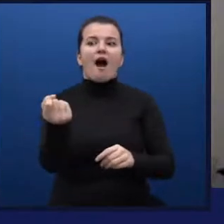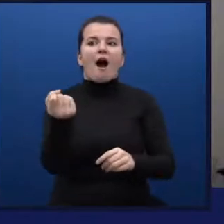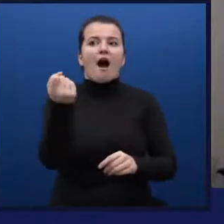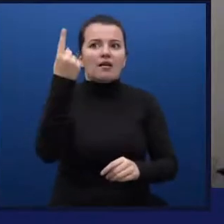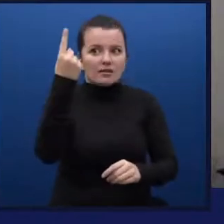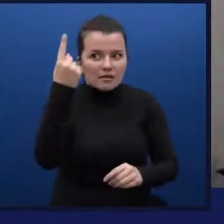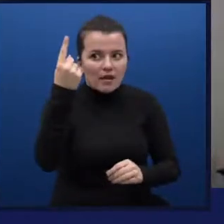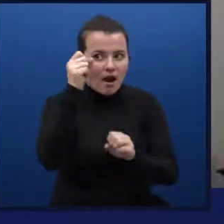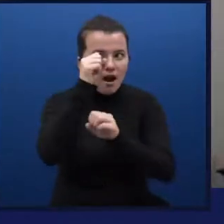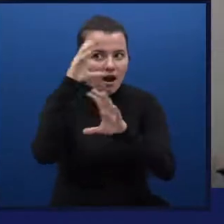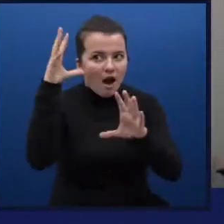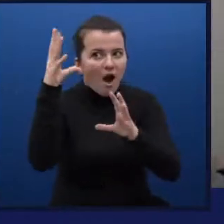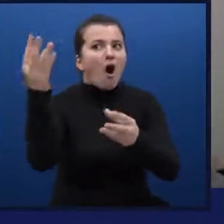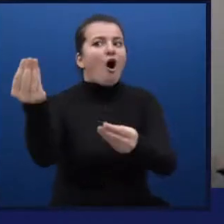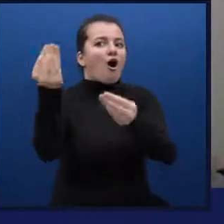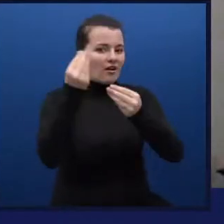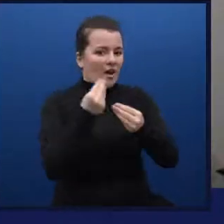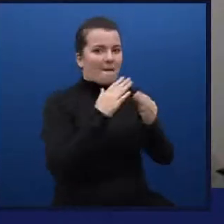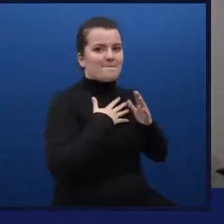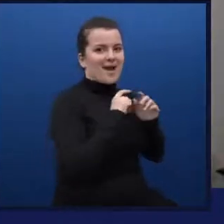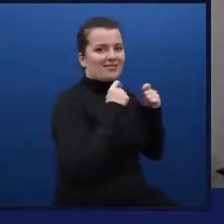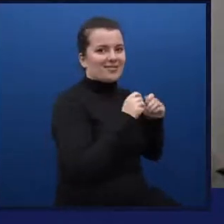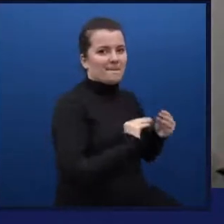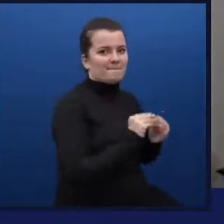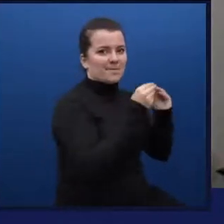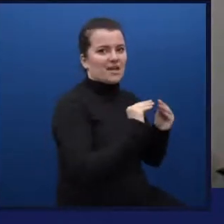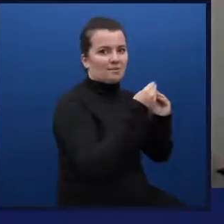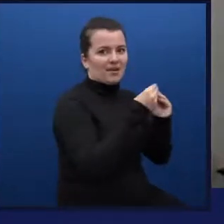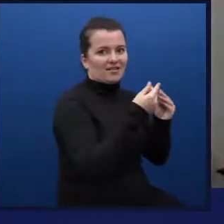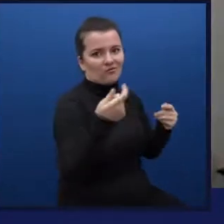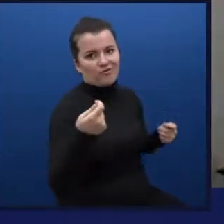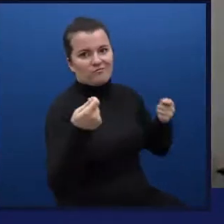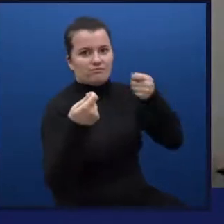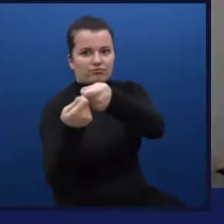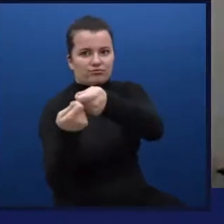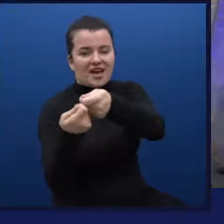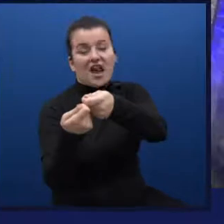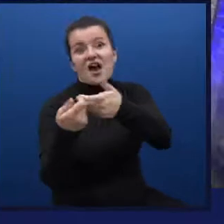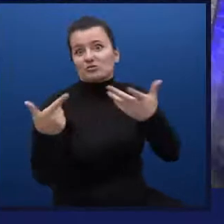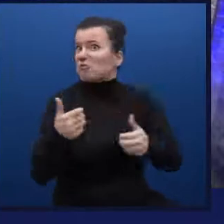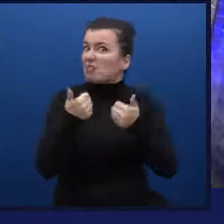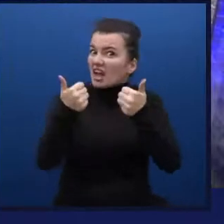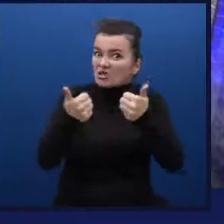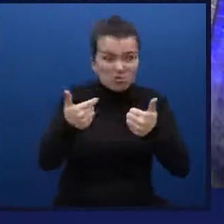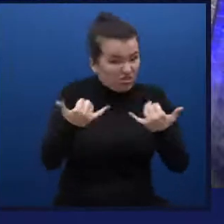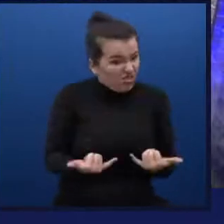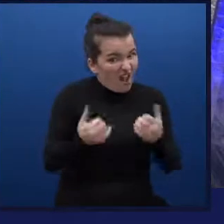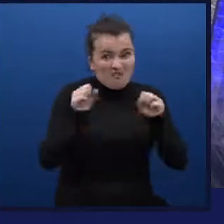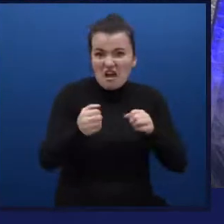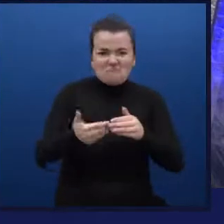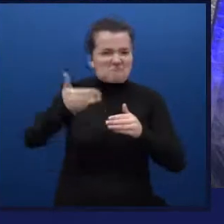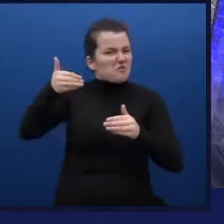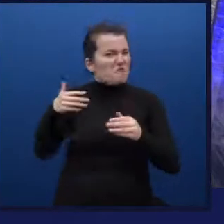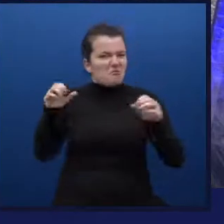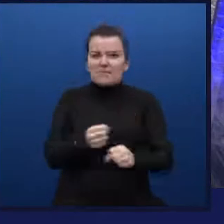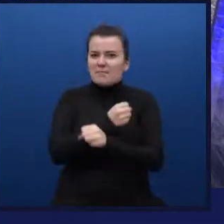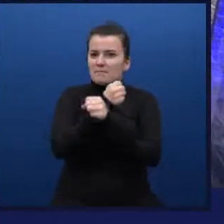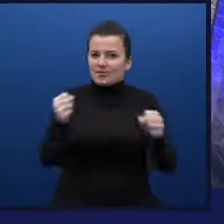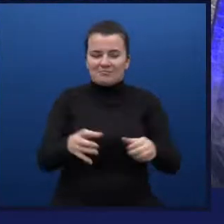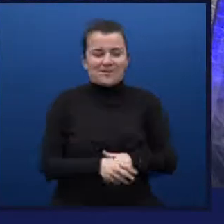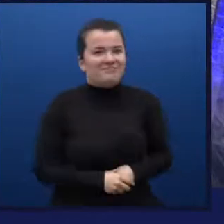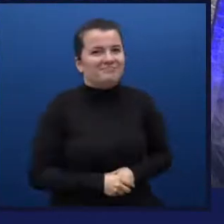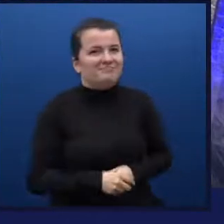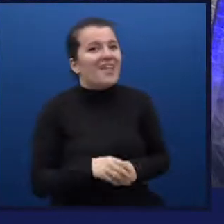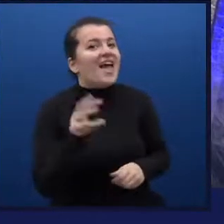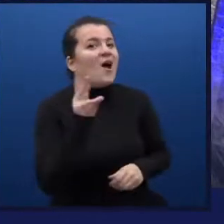builds it. So I think that's unique and something we can be grateful for. Yeah, certainly. Yeah. So actually what you're